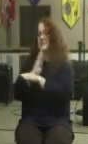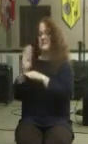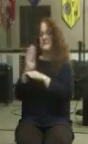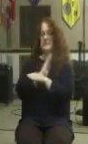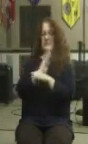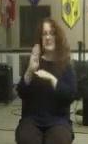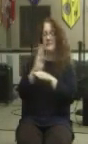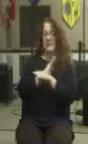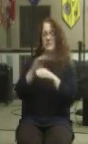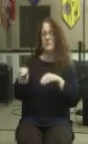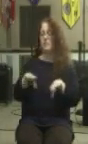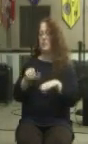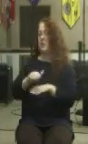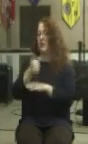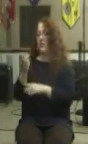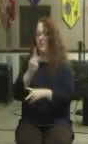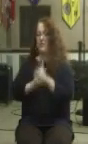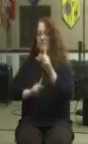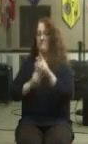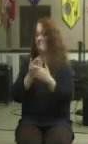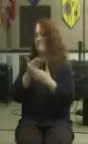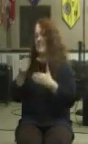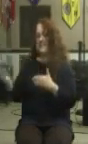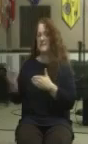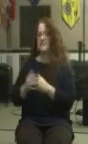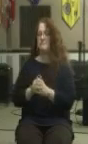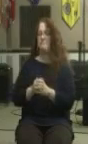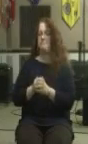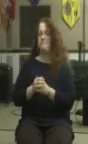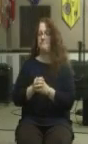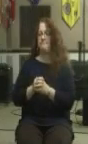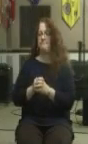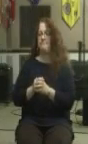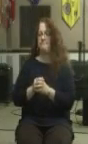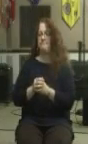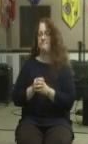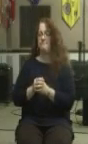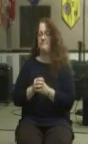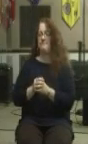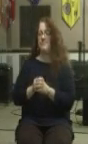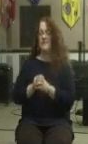Because I've been so busy doing other things.